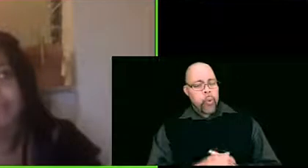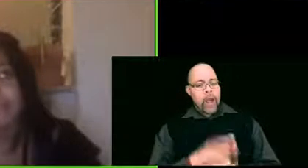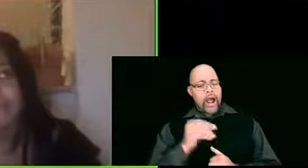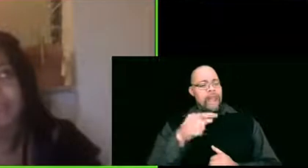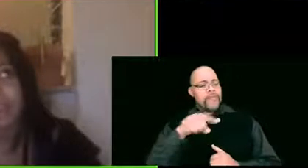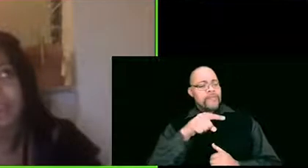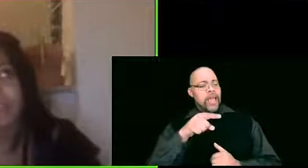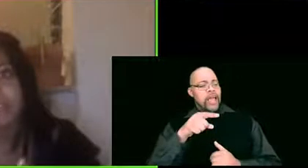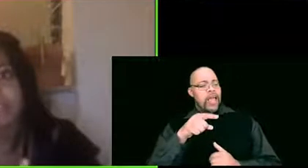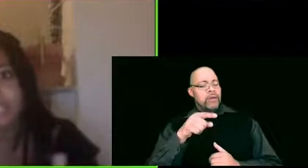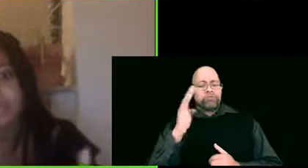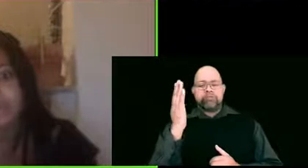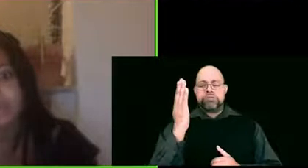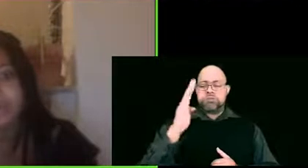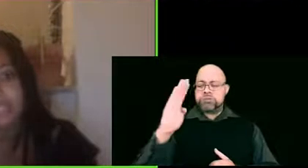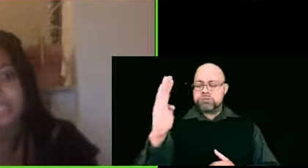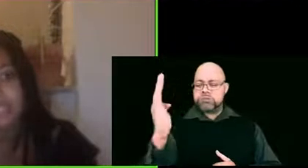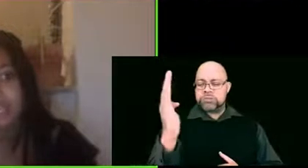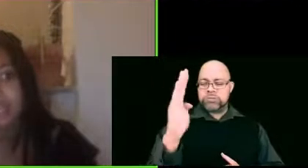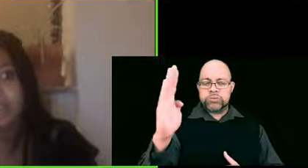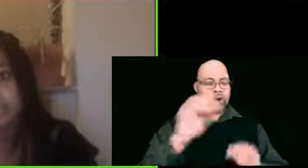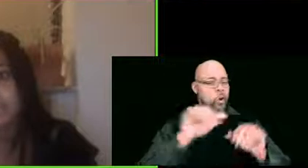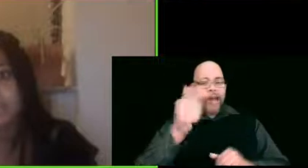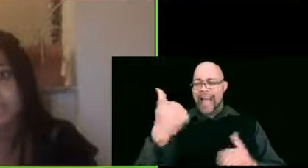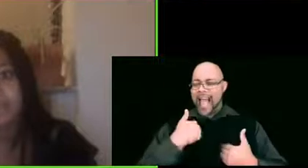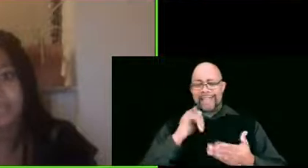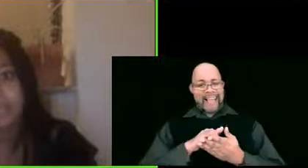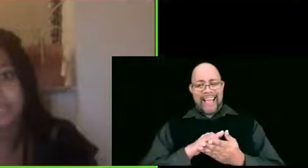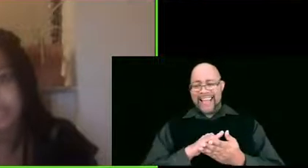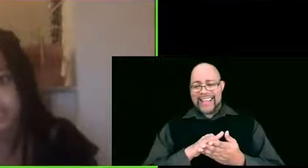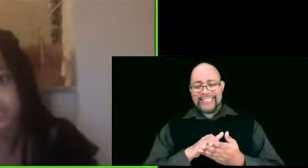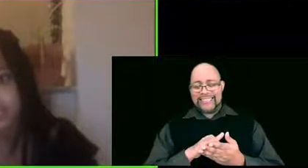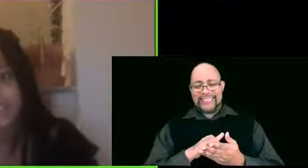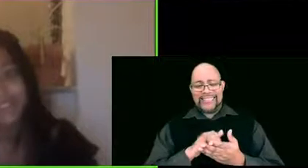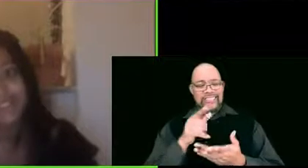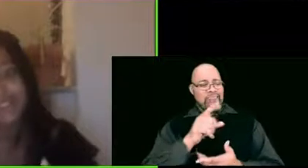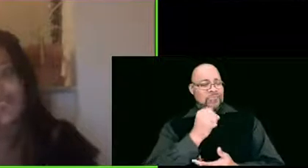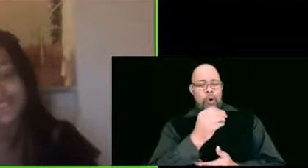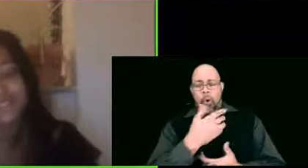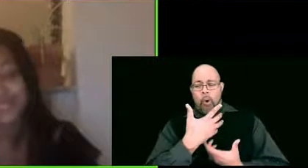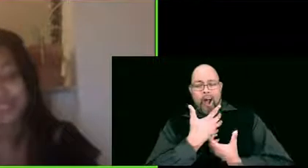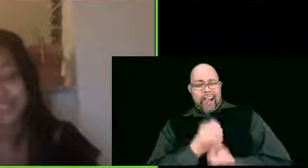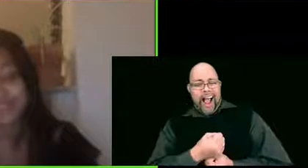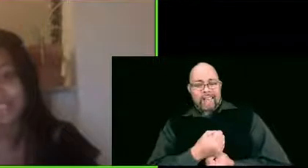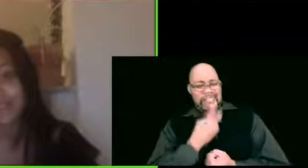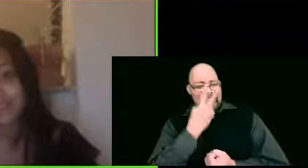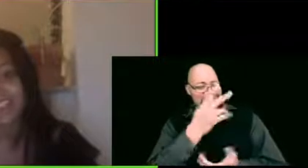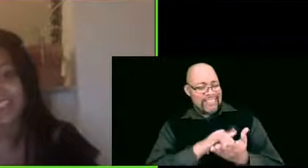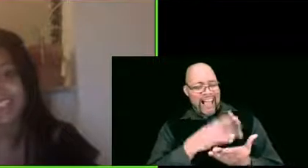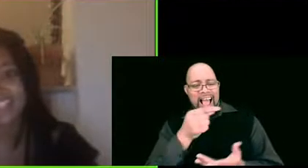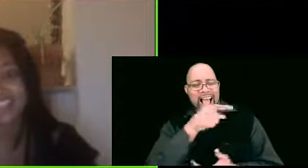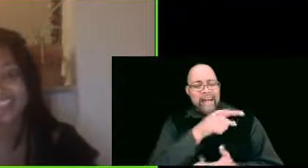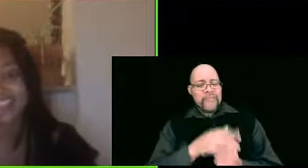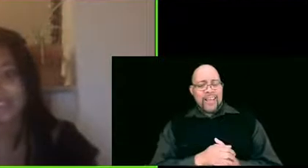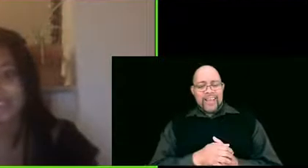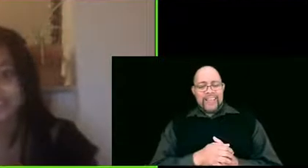they they cruise through the water with a presence that no other species I've encountered does. They're so sure of themselves.